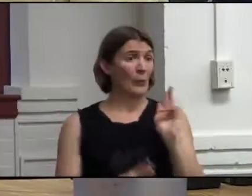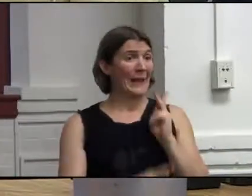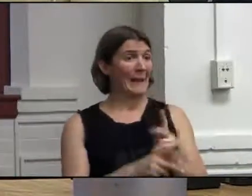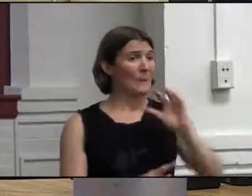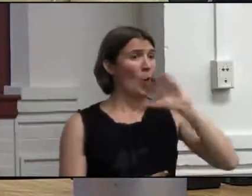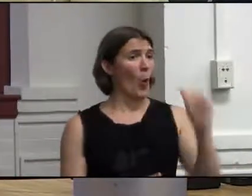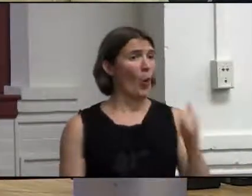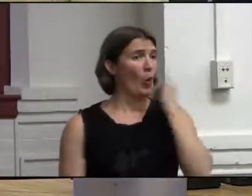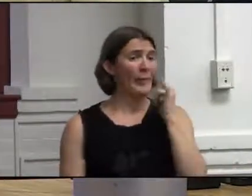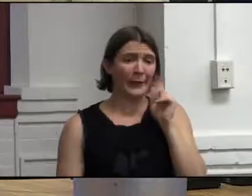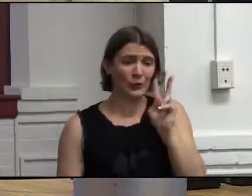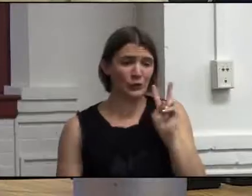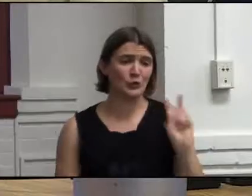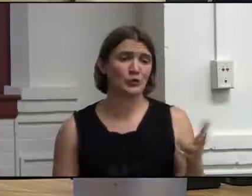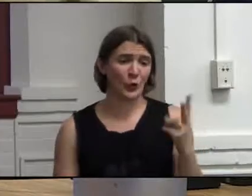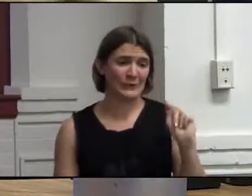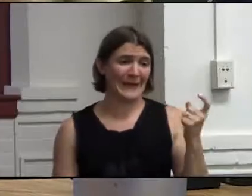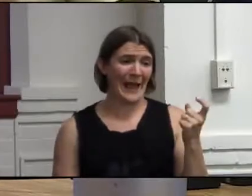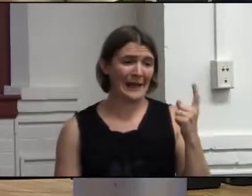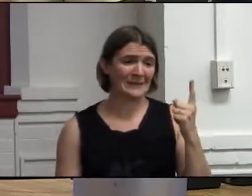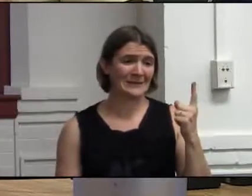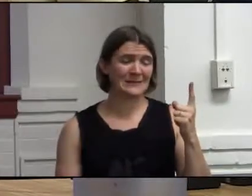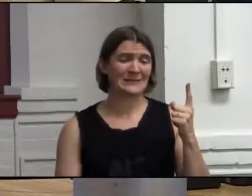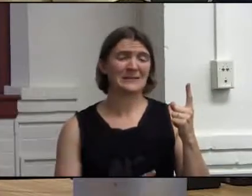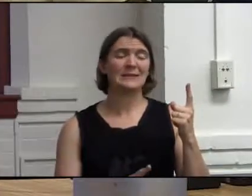about $2 in taxes per every